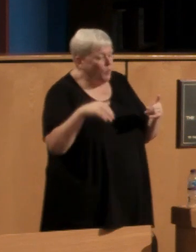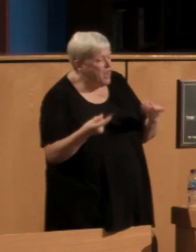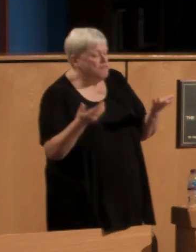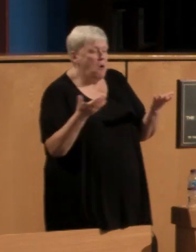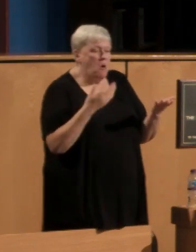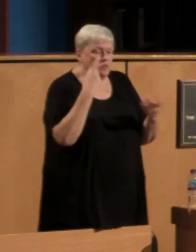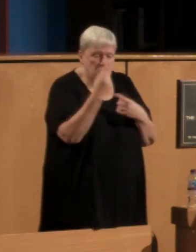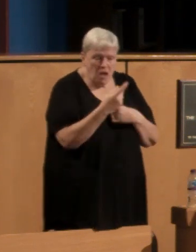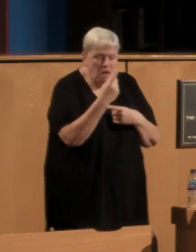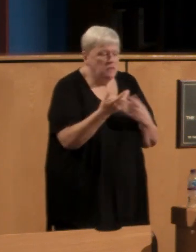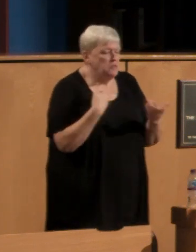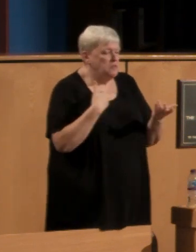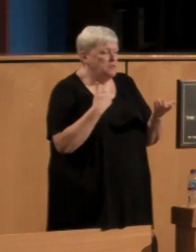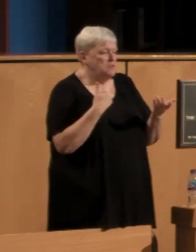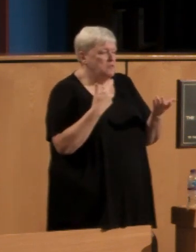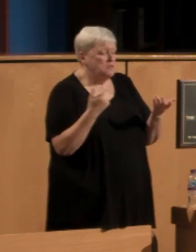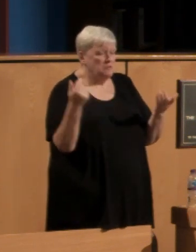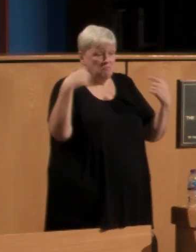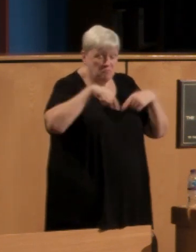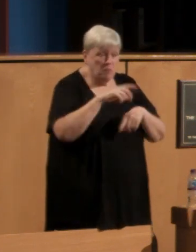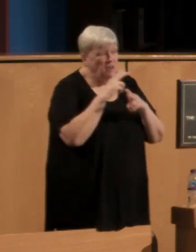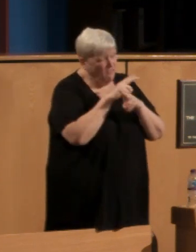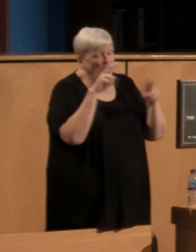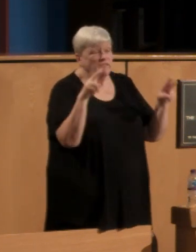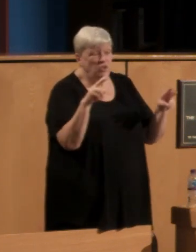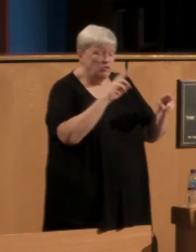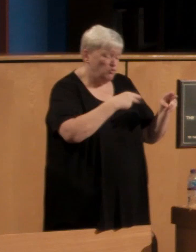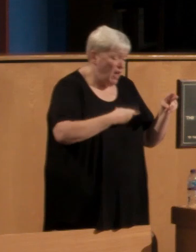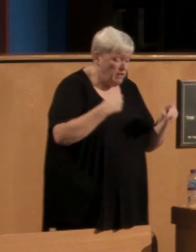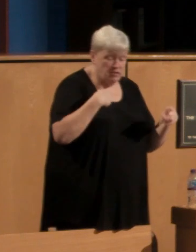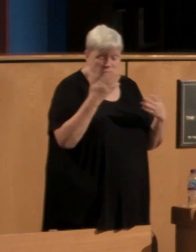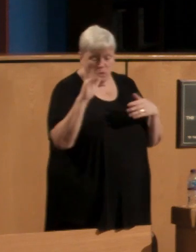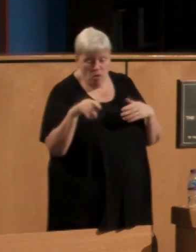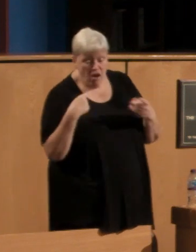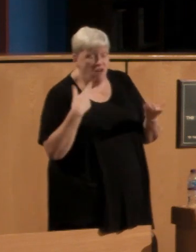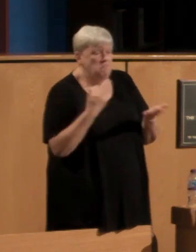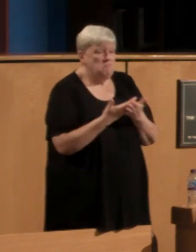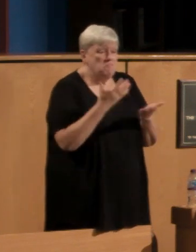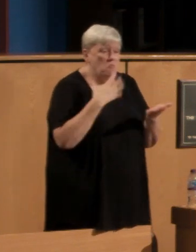as said as queerness, but they're coming from the point of view of someone who is trans, who is queer, who